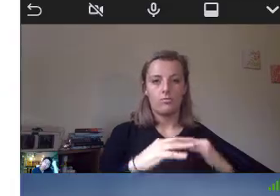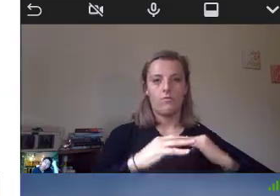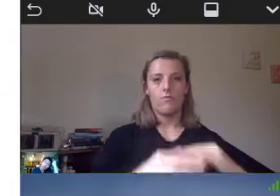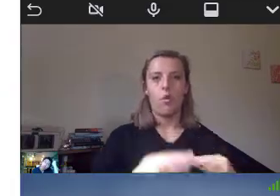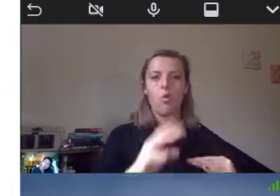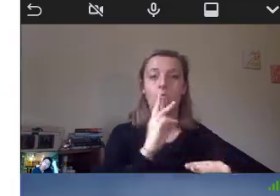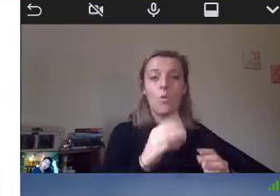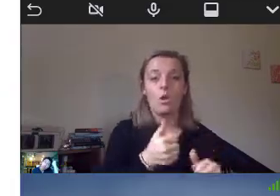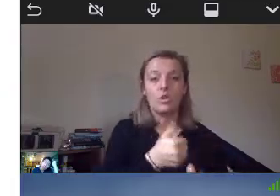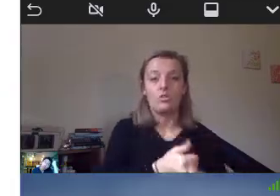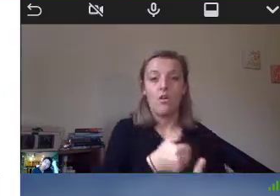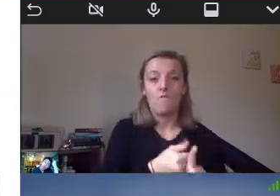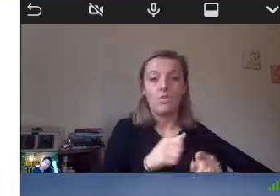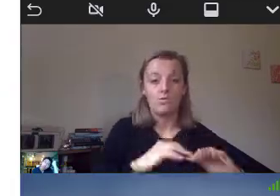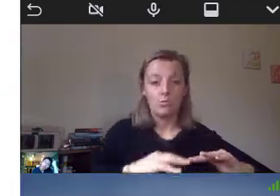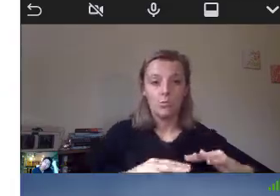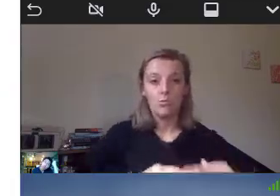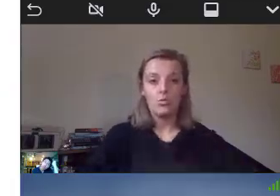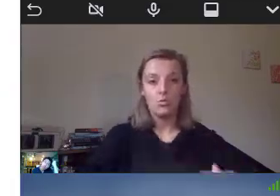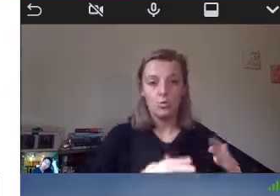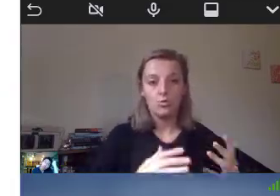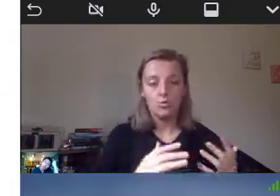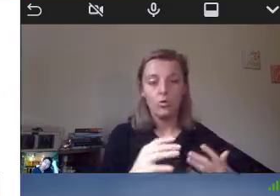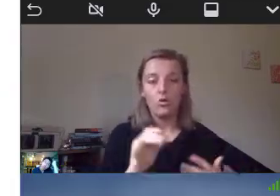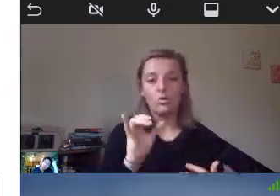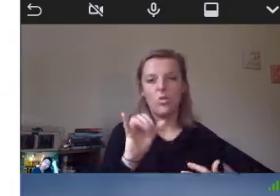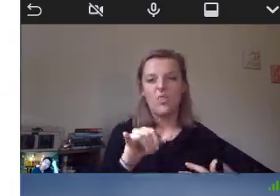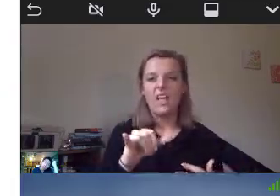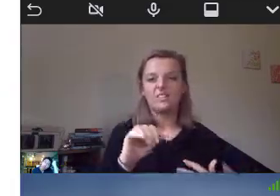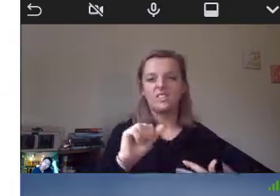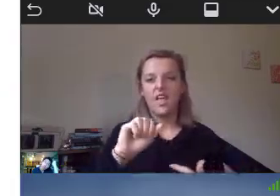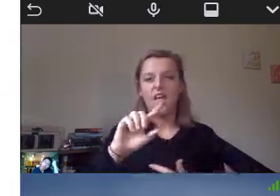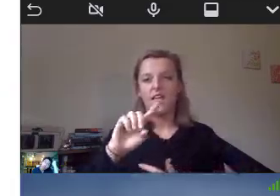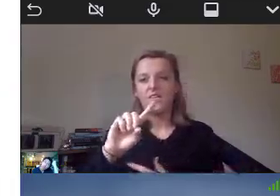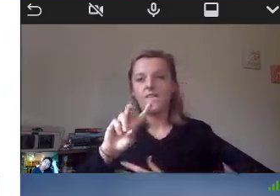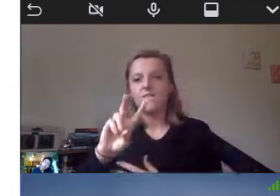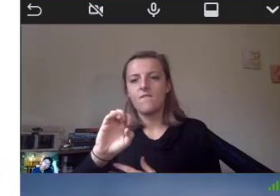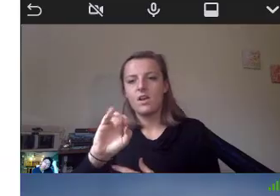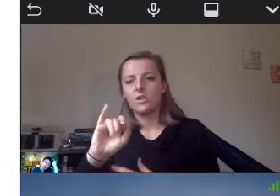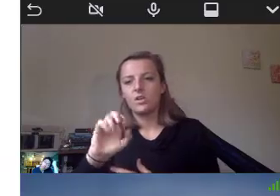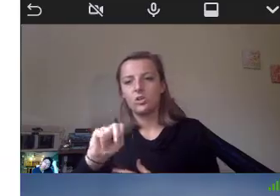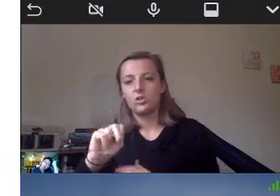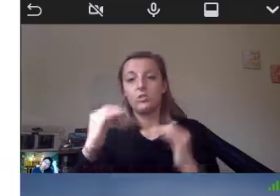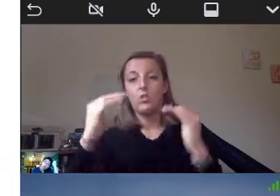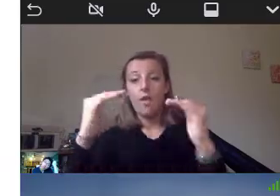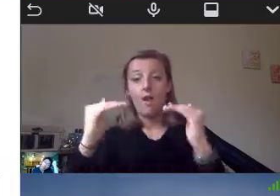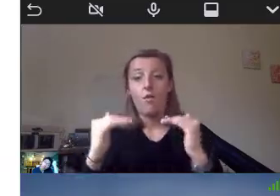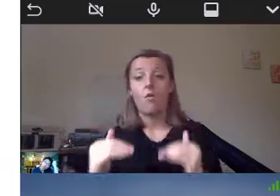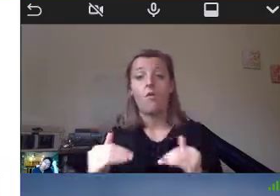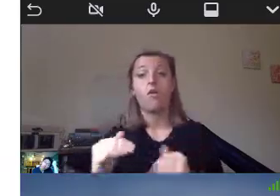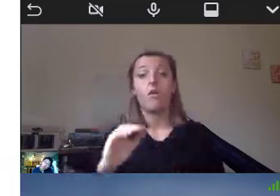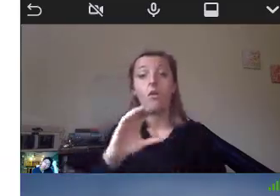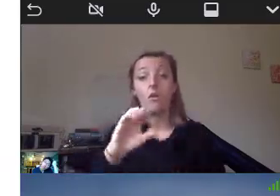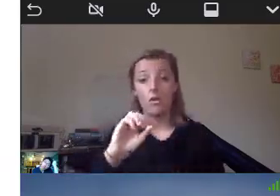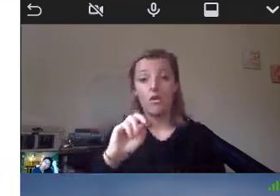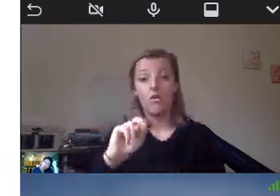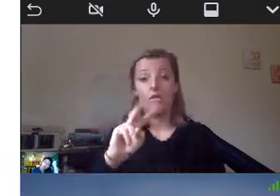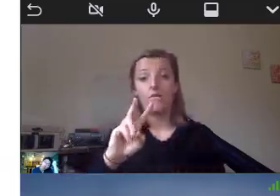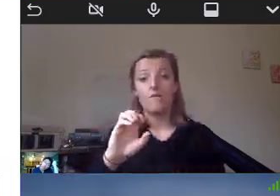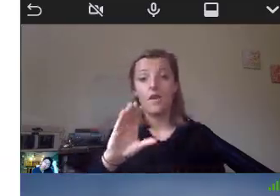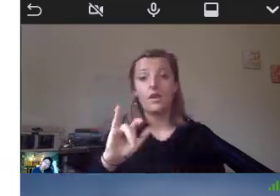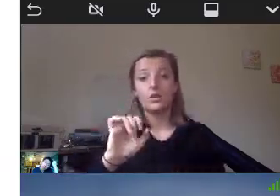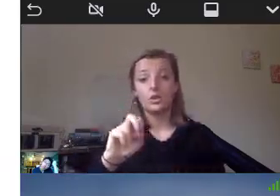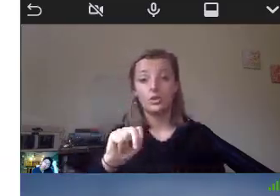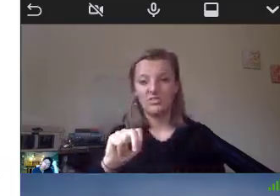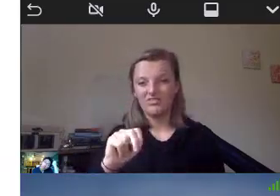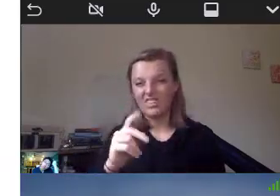Now, when we talk about convection, it's this combination of diffusion and advection, right? So that's what